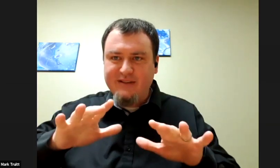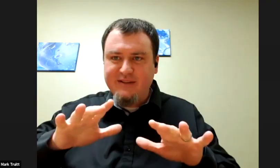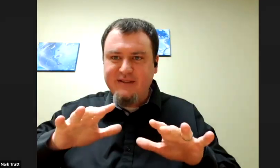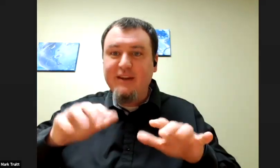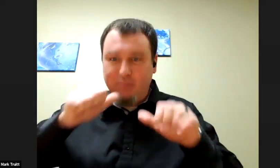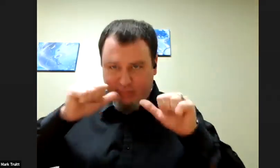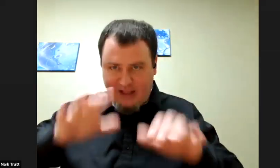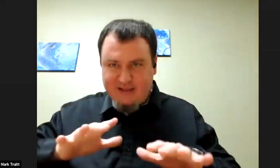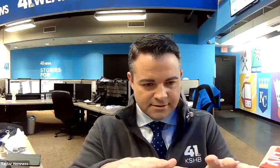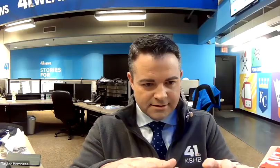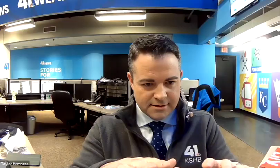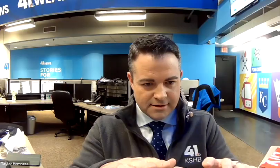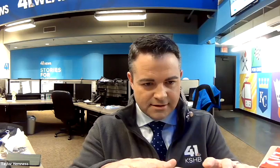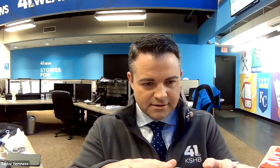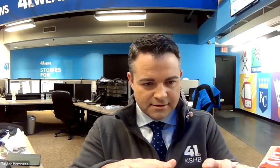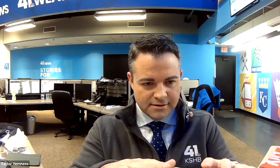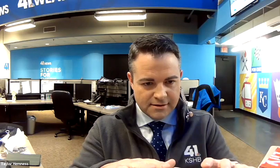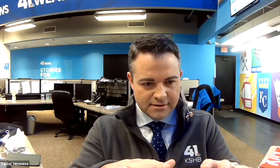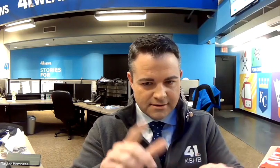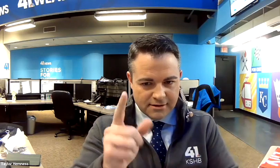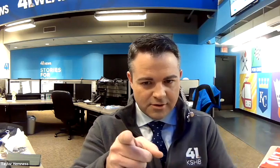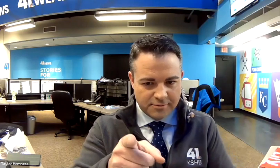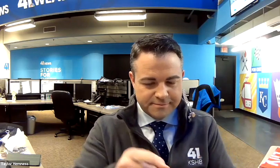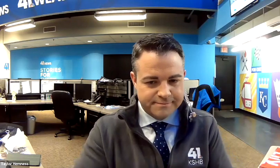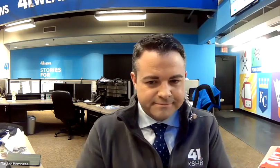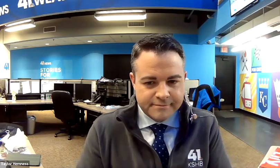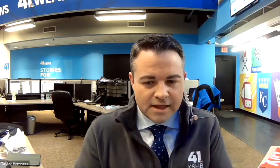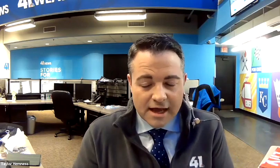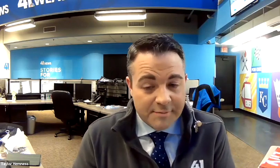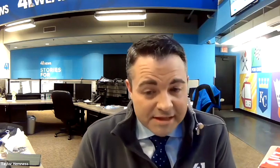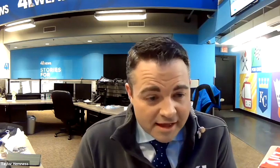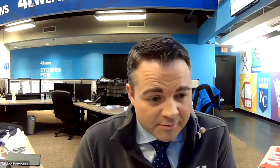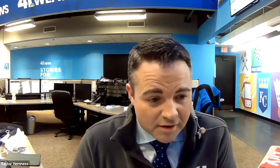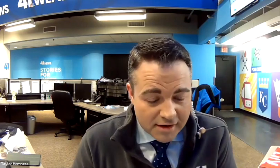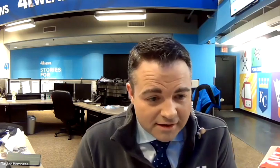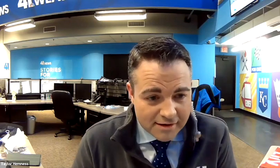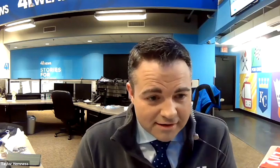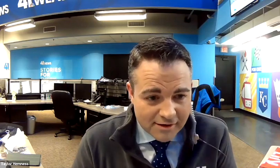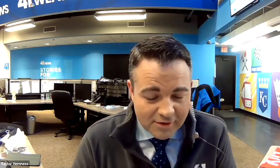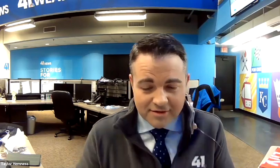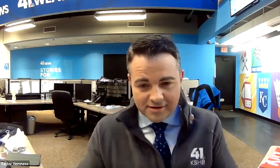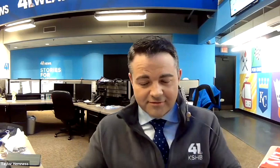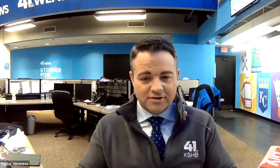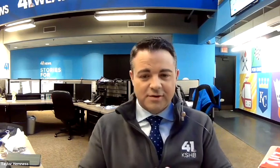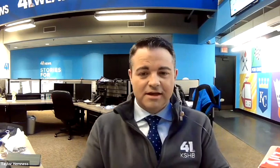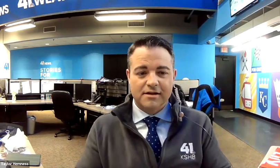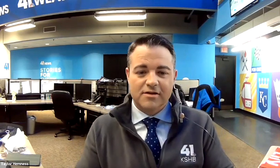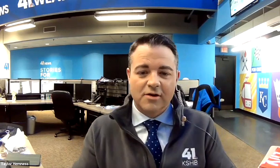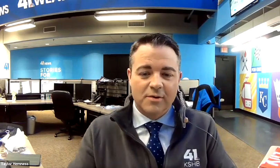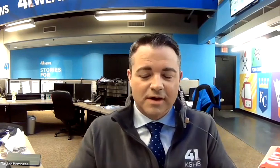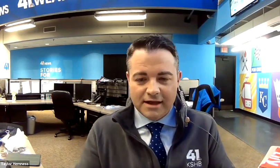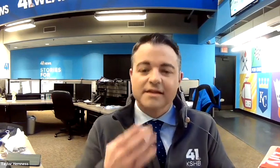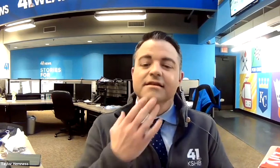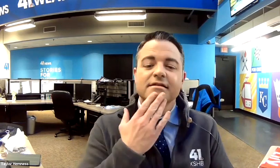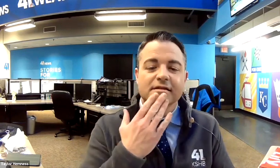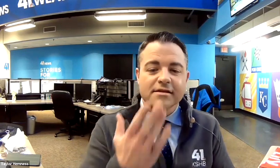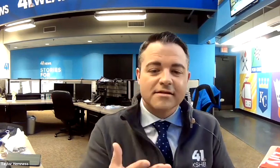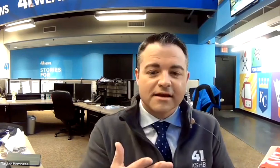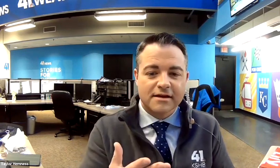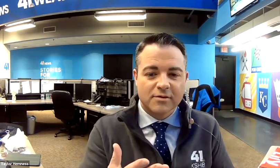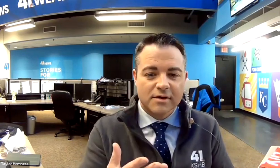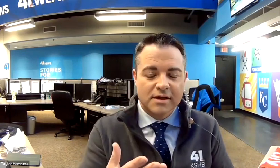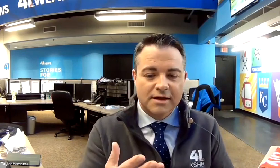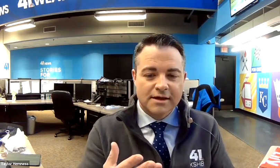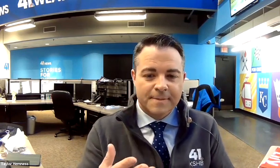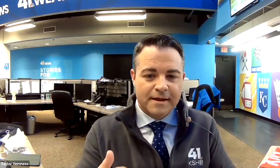Like bless. Bless. You. You. I mean that. Let's see Mark. It. Let's see it again. So this is